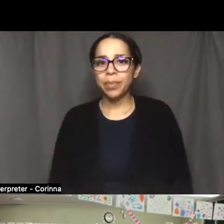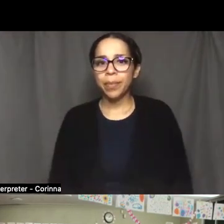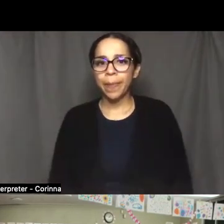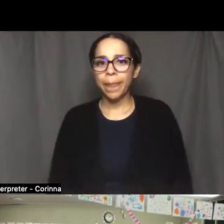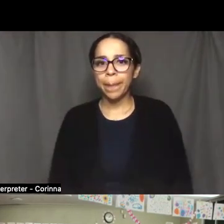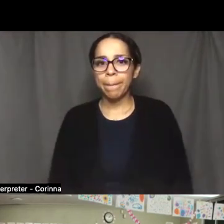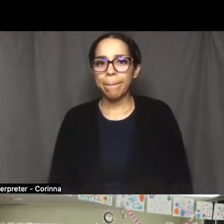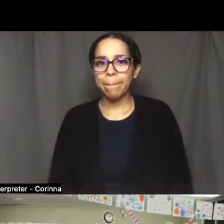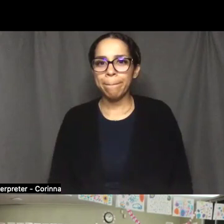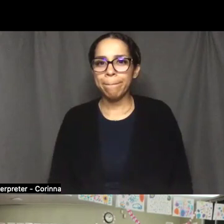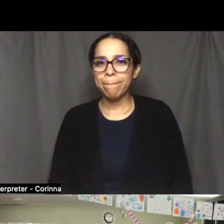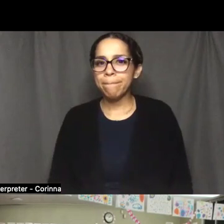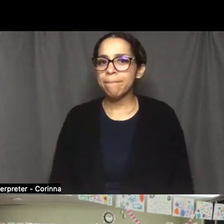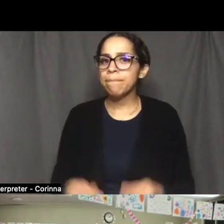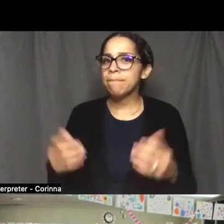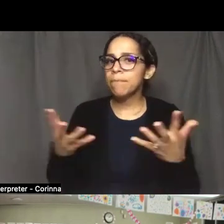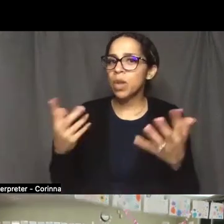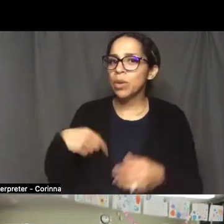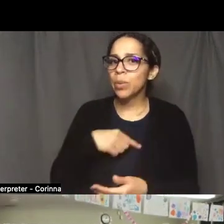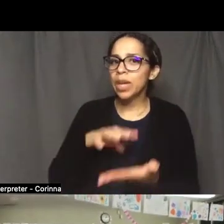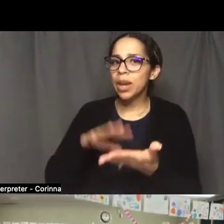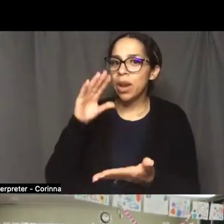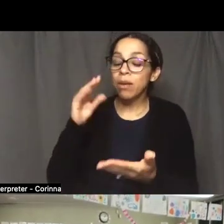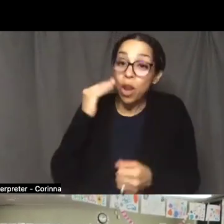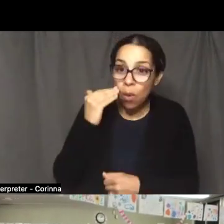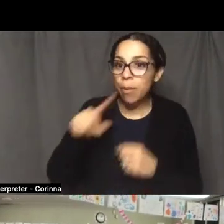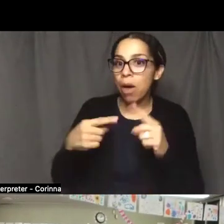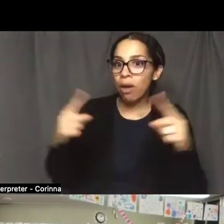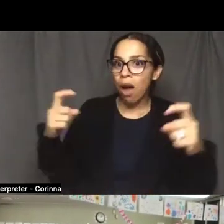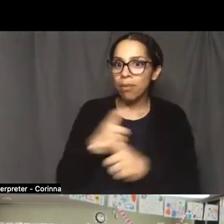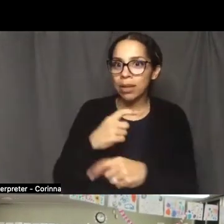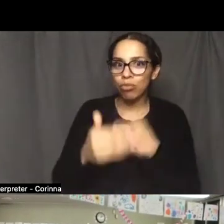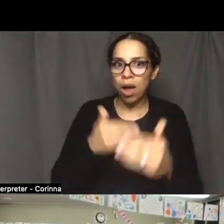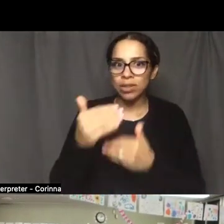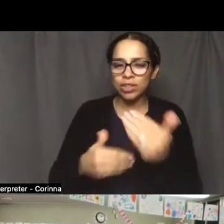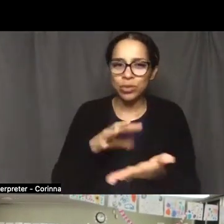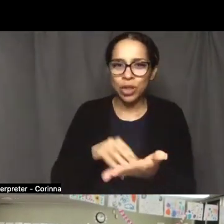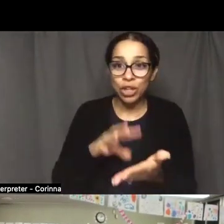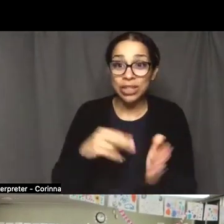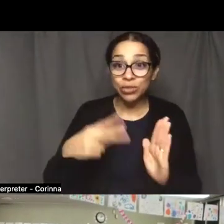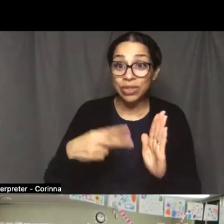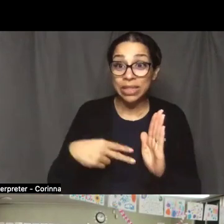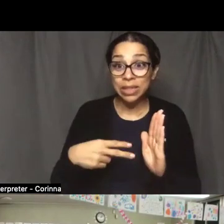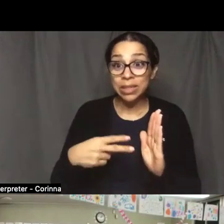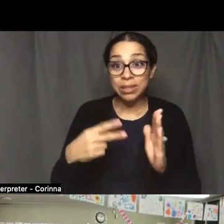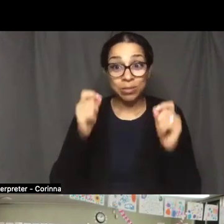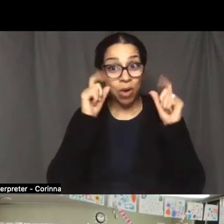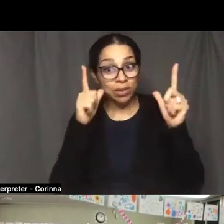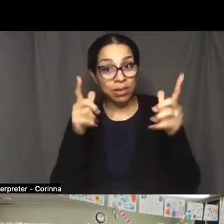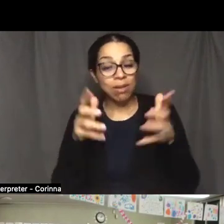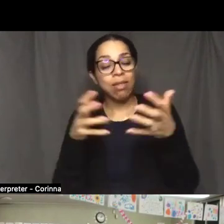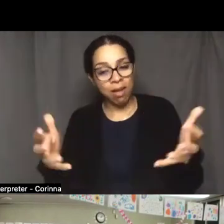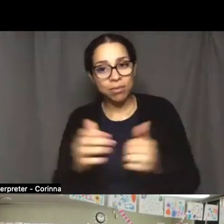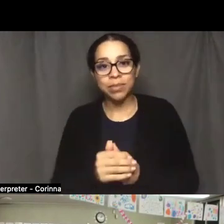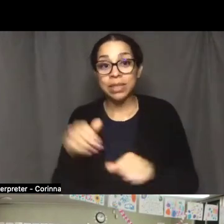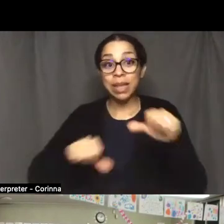What do we know about the complex process of learning to read? Surprisingly, a lot. Scientific research